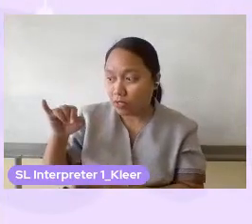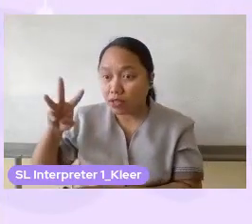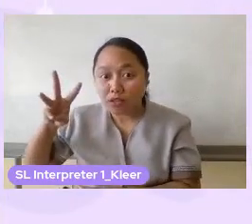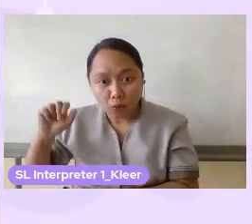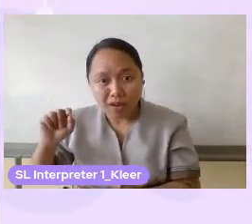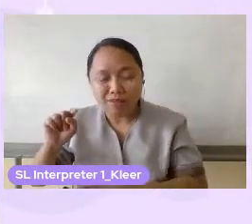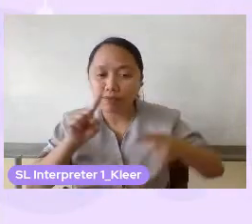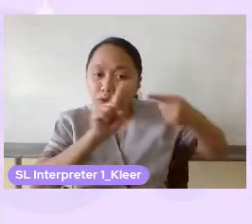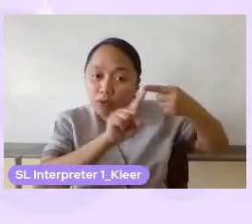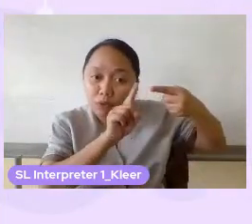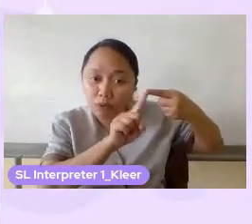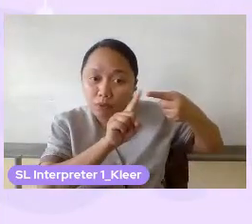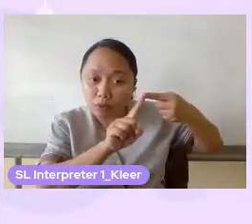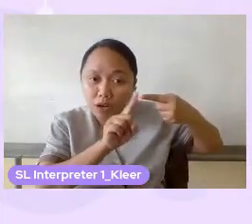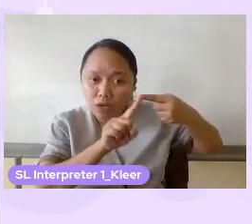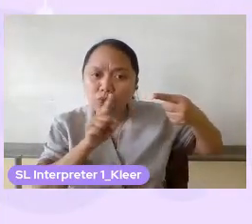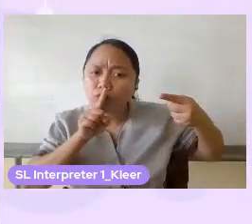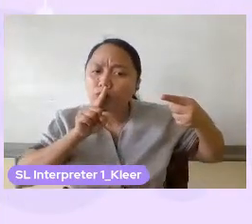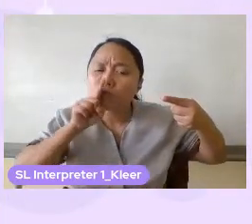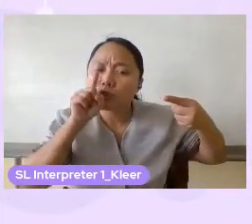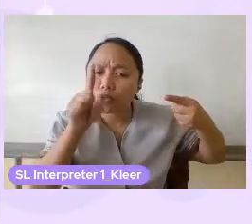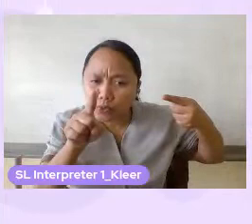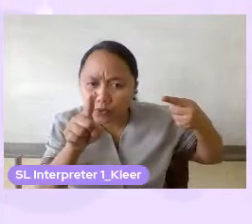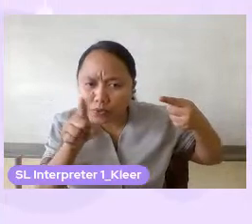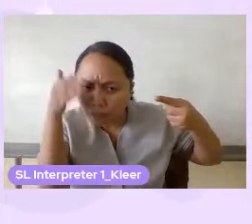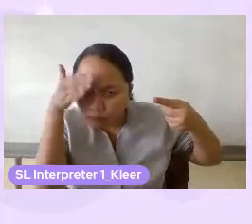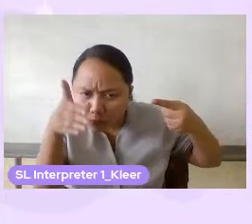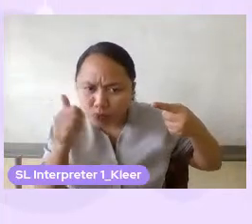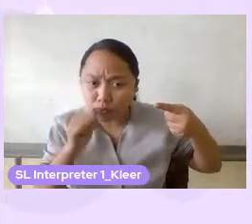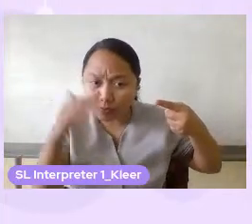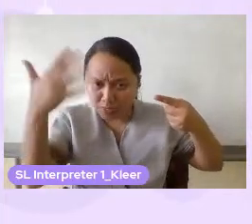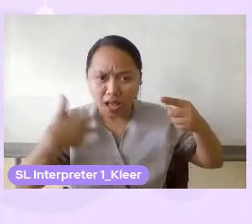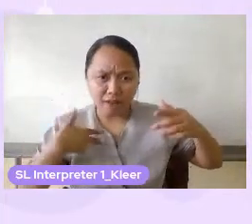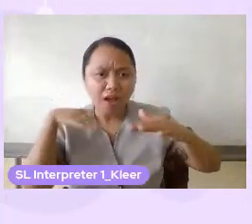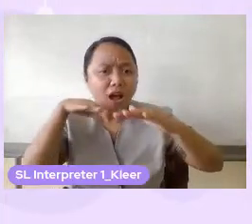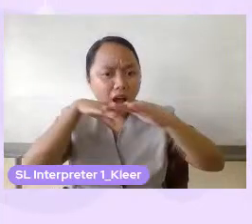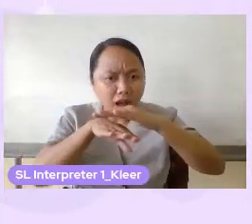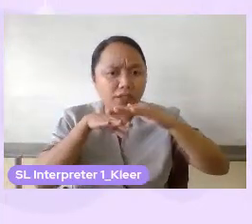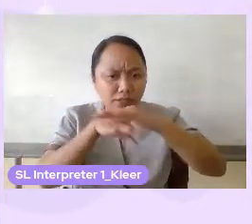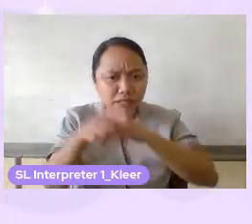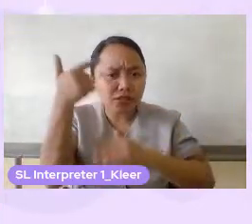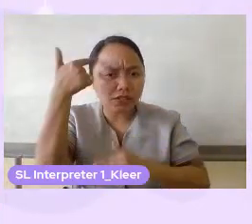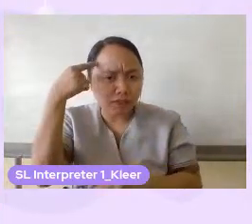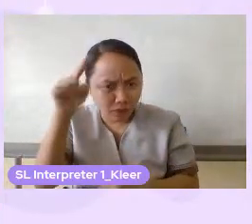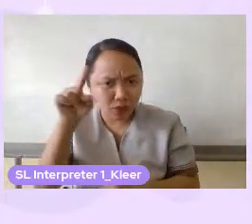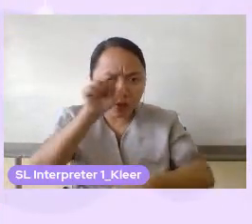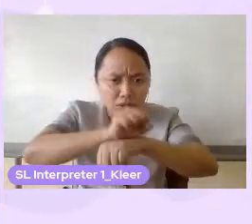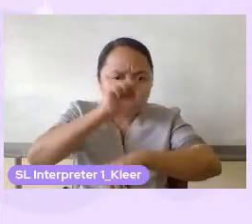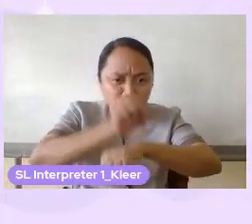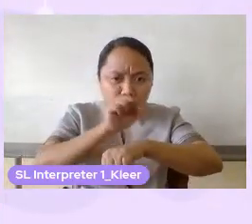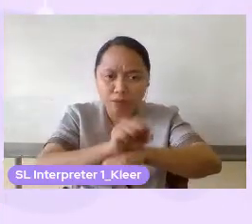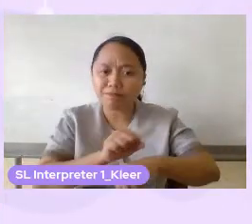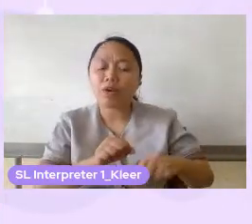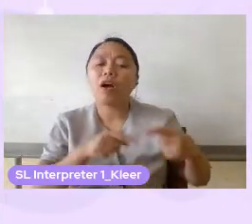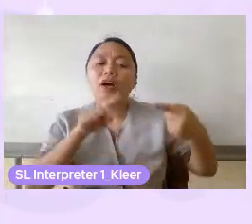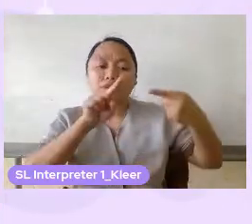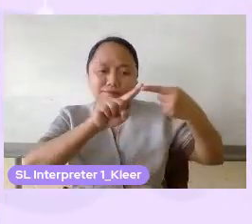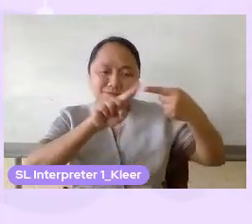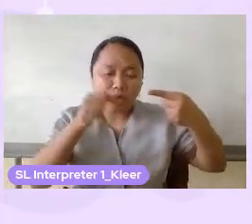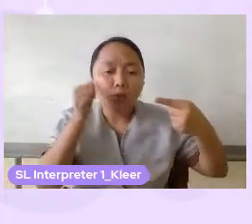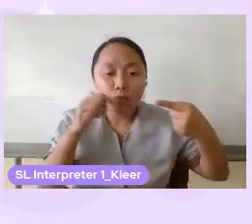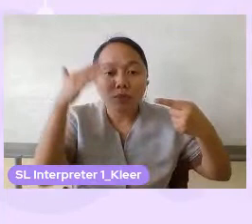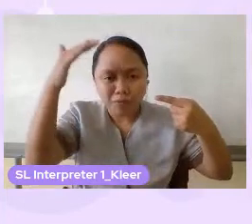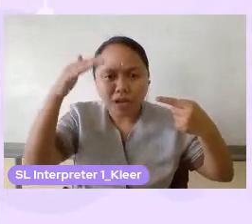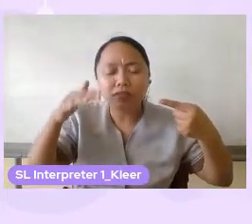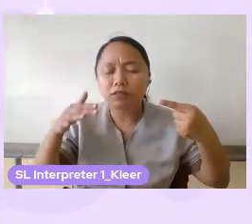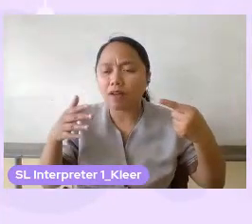one, is to ensure women and girls access to the internet. Kasi yun po ang isa sa mga pinakamalaking mandate ng DICT. Magkaroon